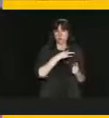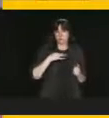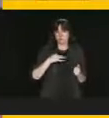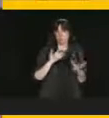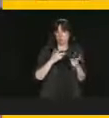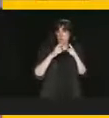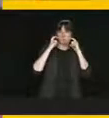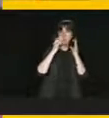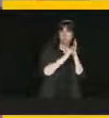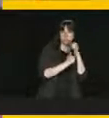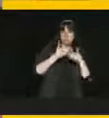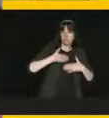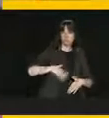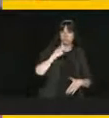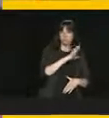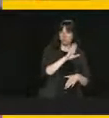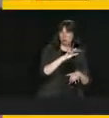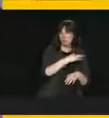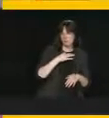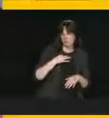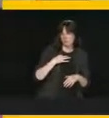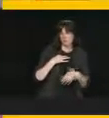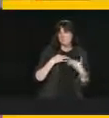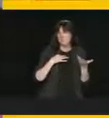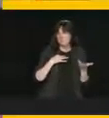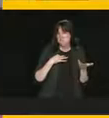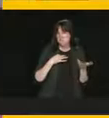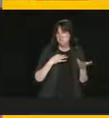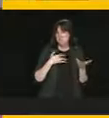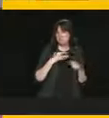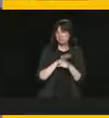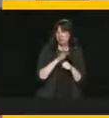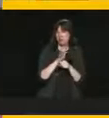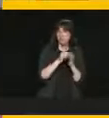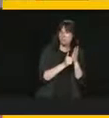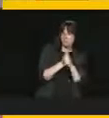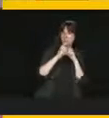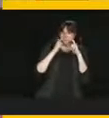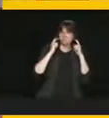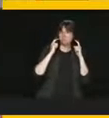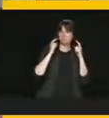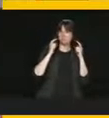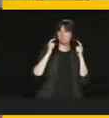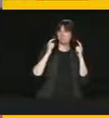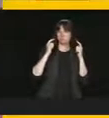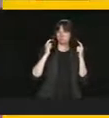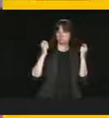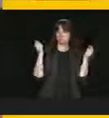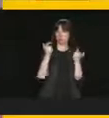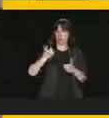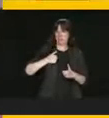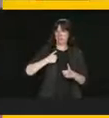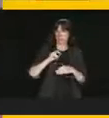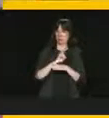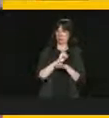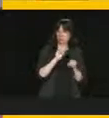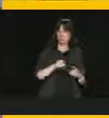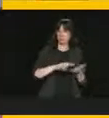is beginning to be considered? And do you think there will be enough masks and gloves available for all of the businesses that will need them to be able to